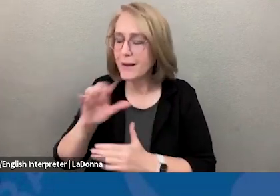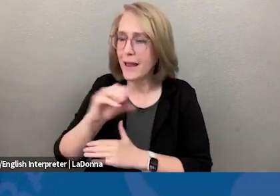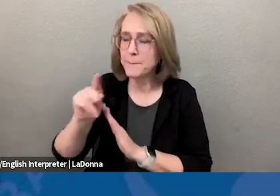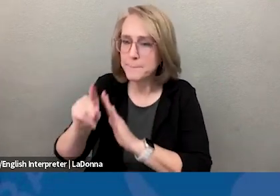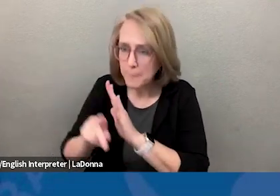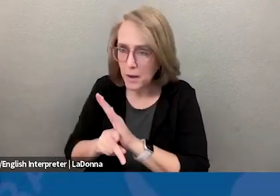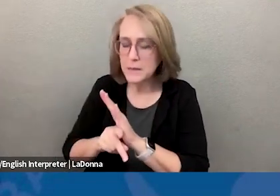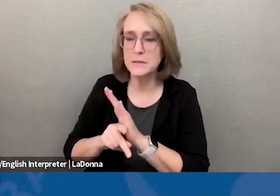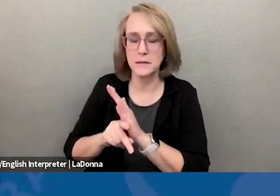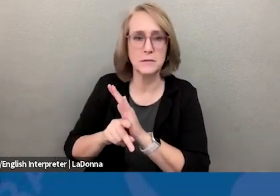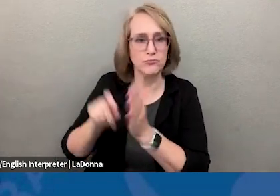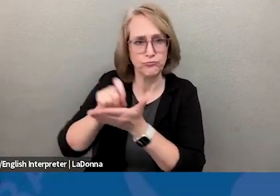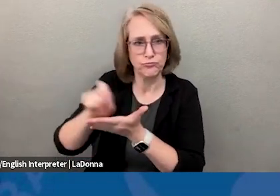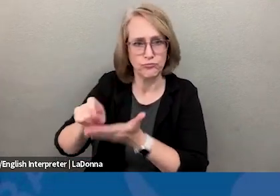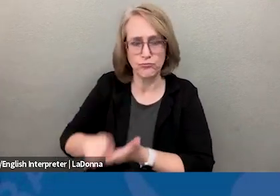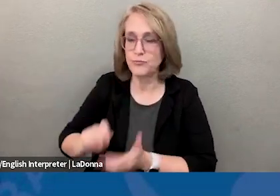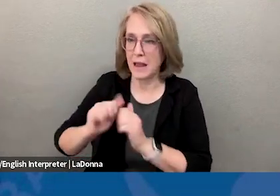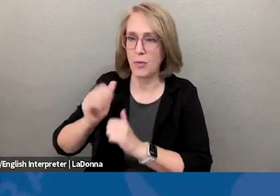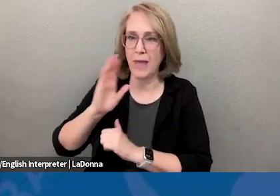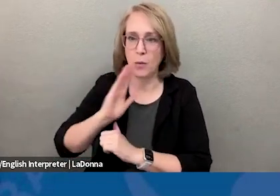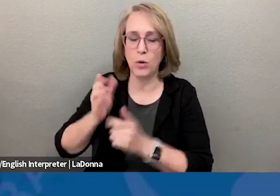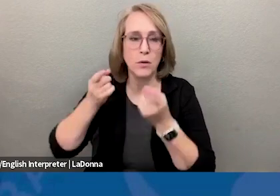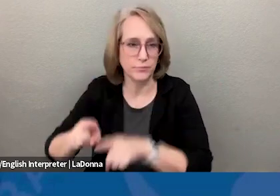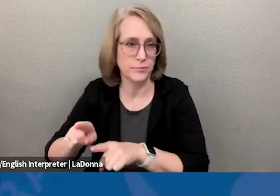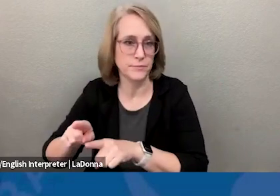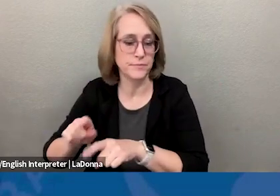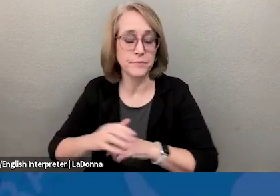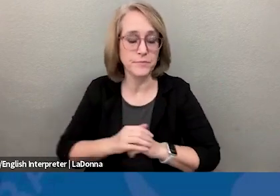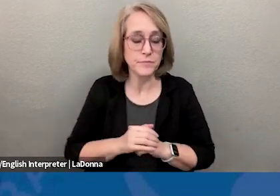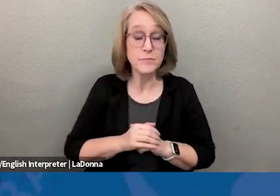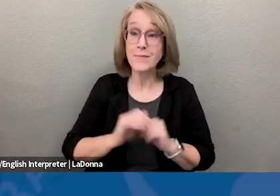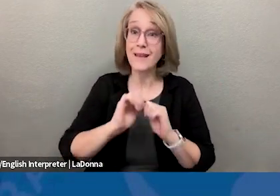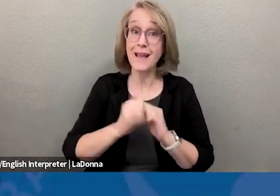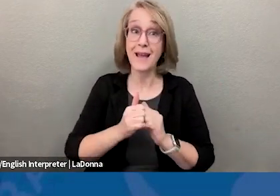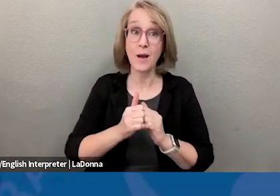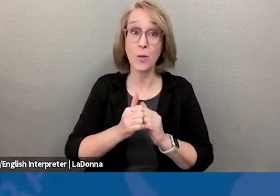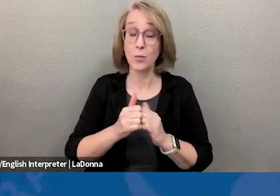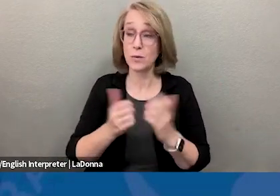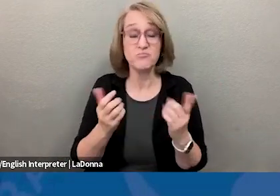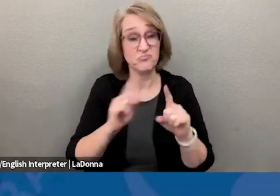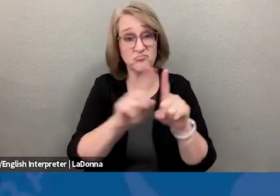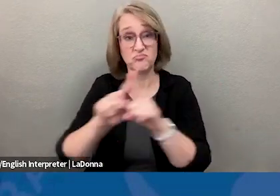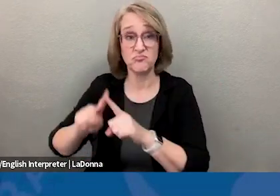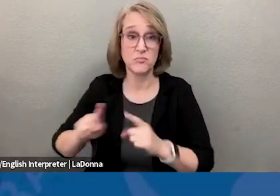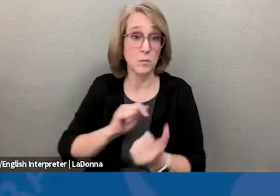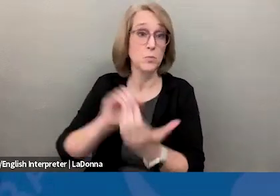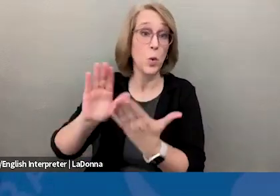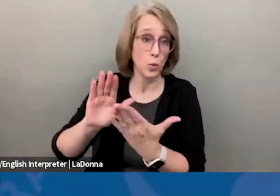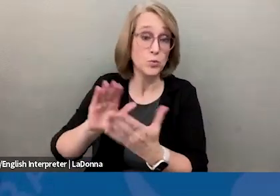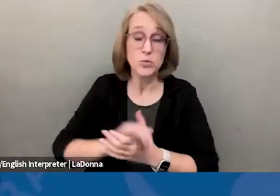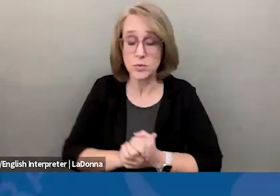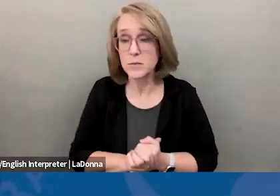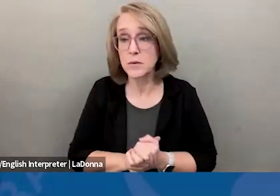policies that are geared towards making that happen. And so I think there's a range of ways we can do that. But I think sort of